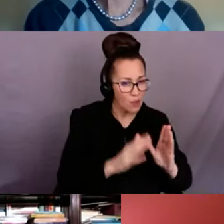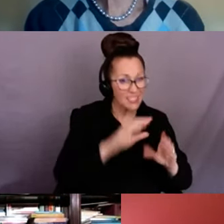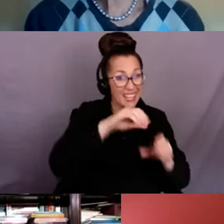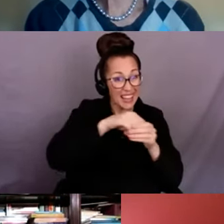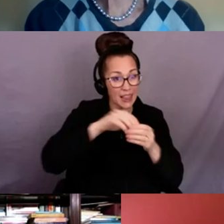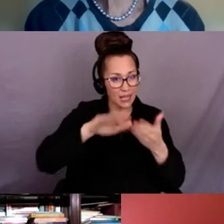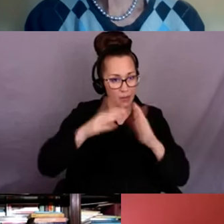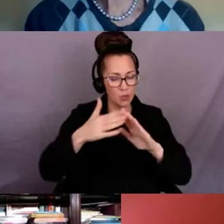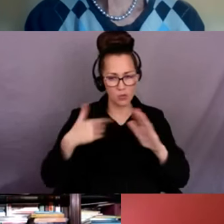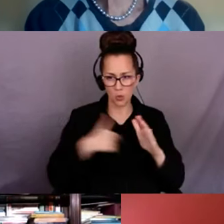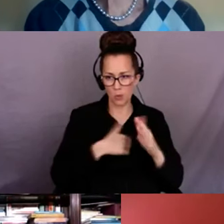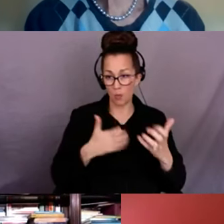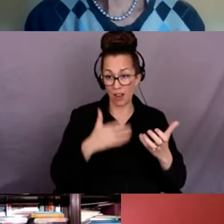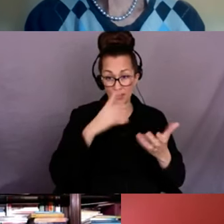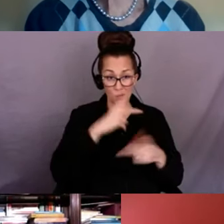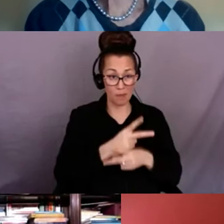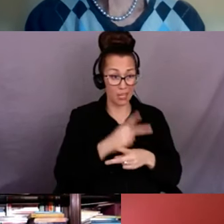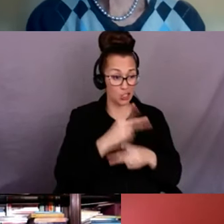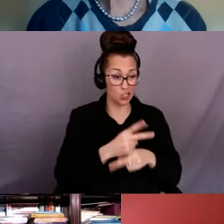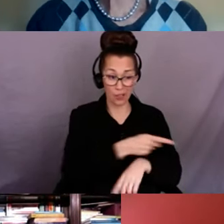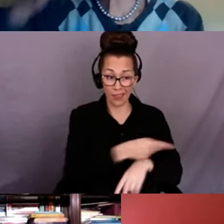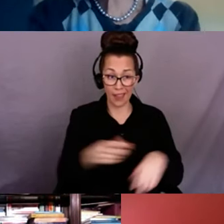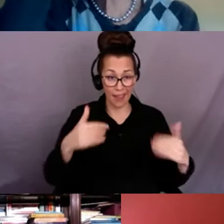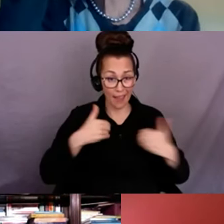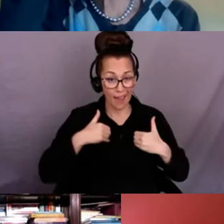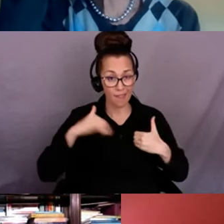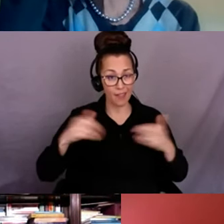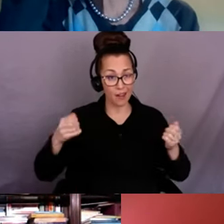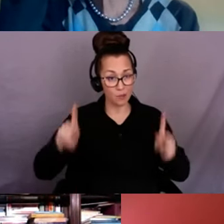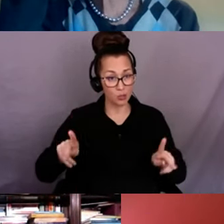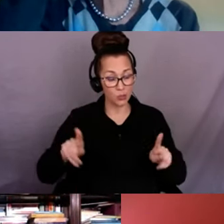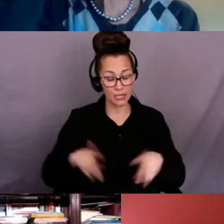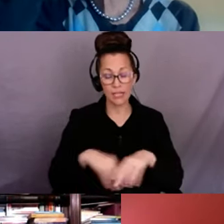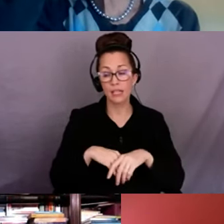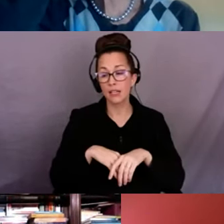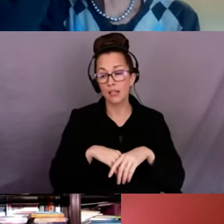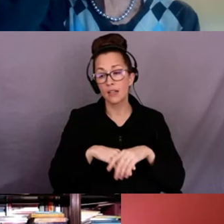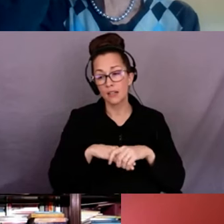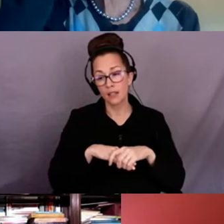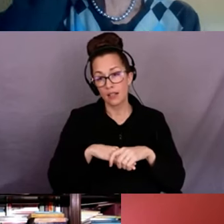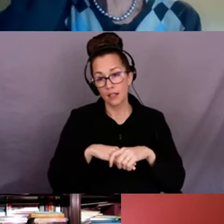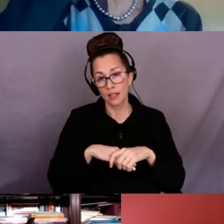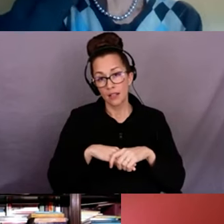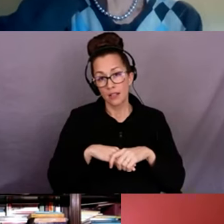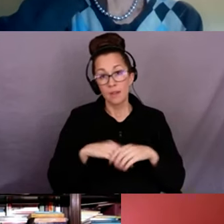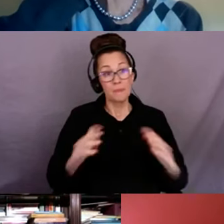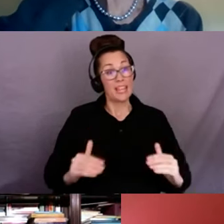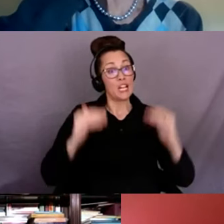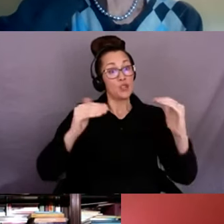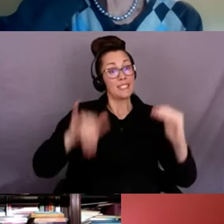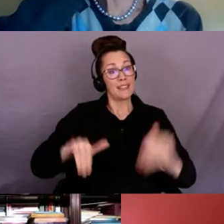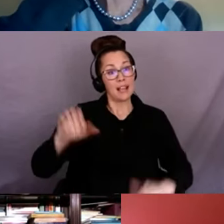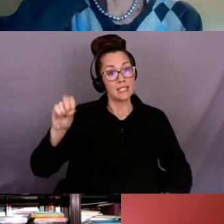want to make sure that there is a wealth of opportunities available to them. So increasing the subsidy amount, really just makes that